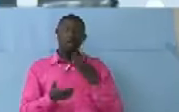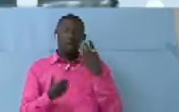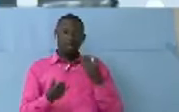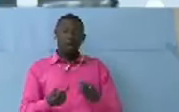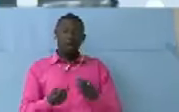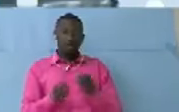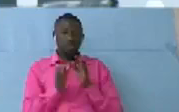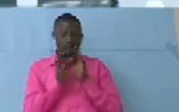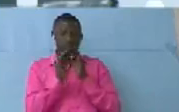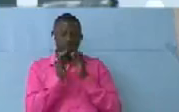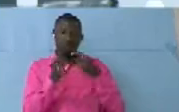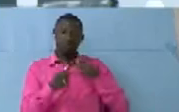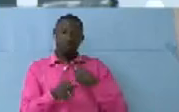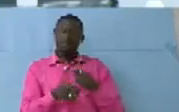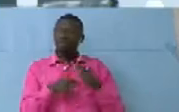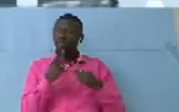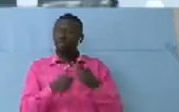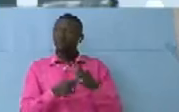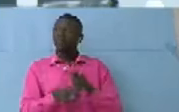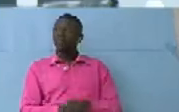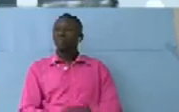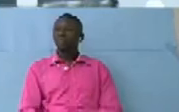that was what he told me.